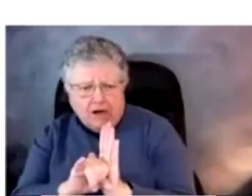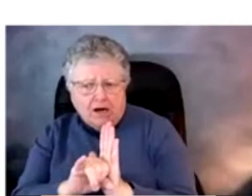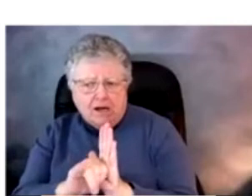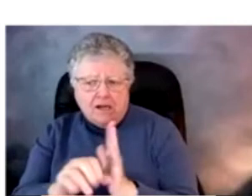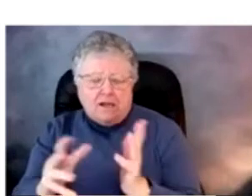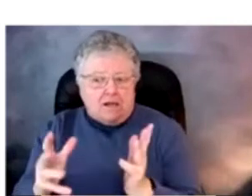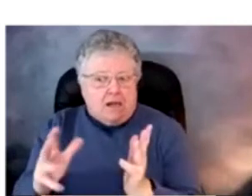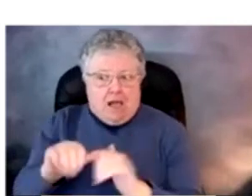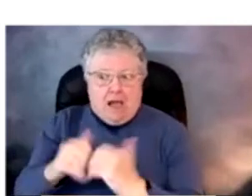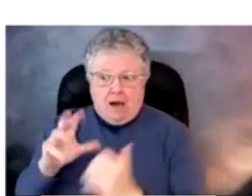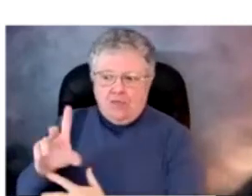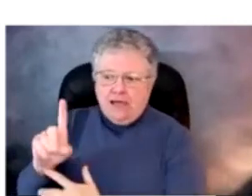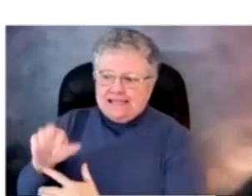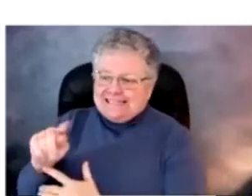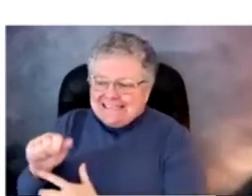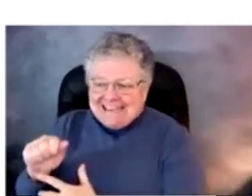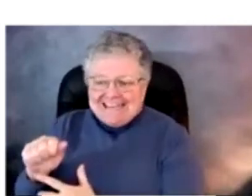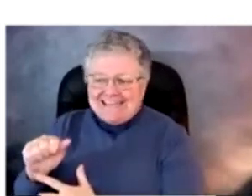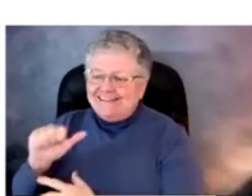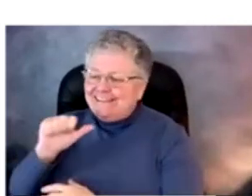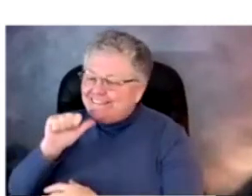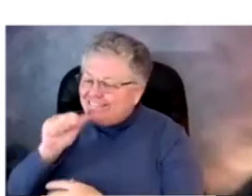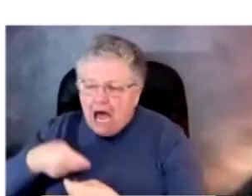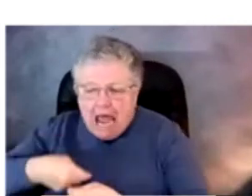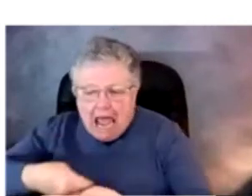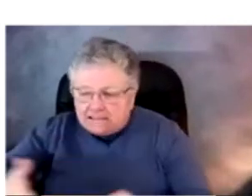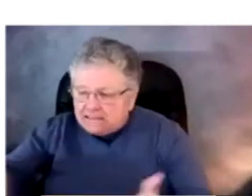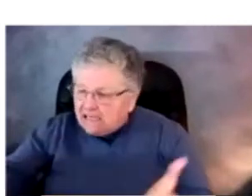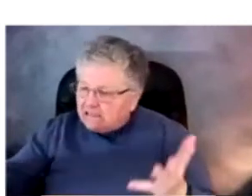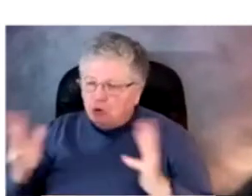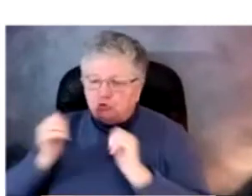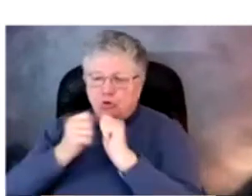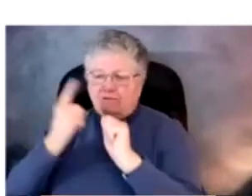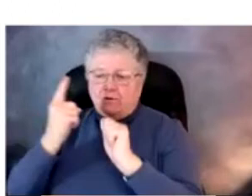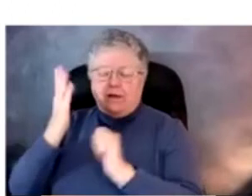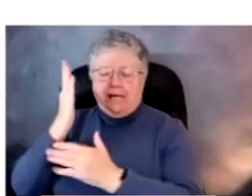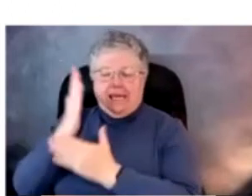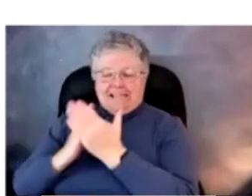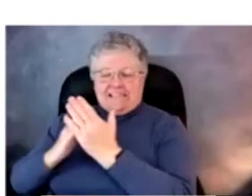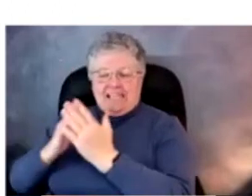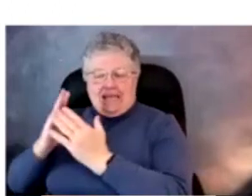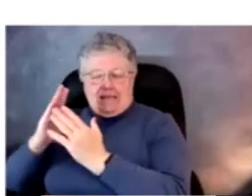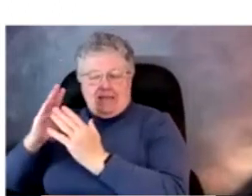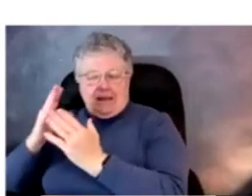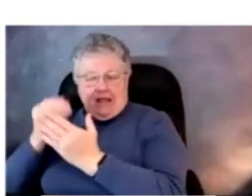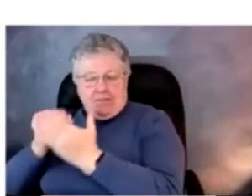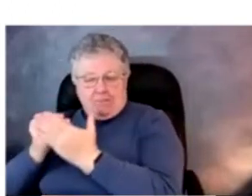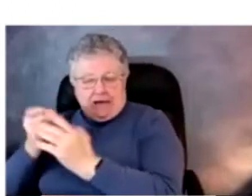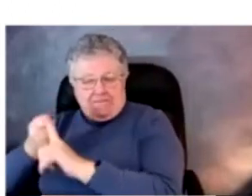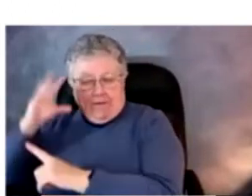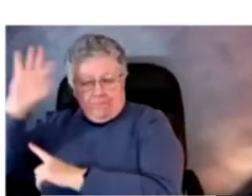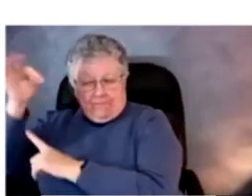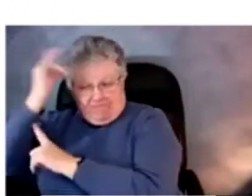fact that we have systems probably that funnel money from the feds to the state, and that looks different from state to